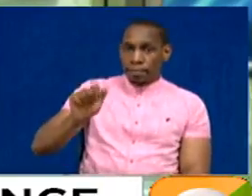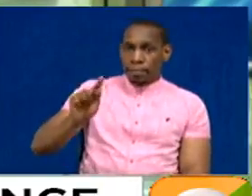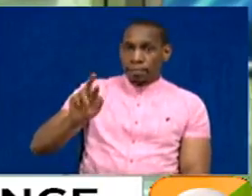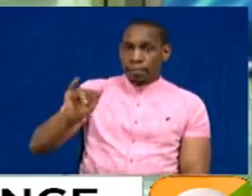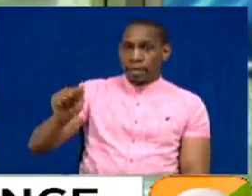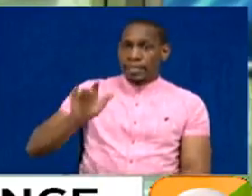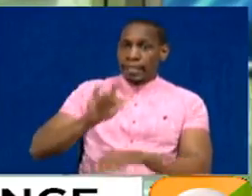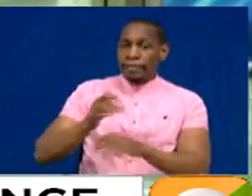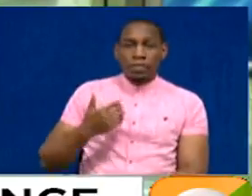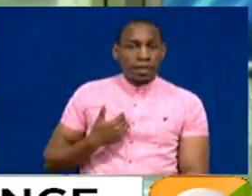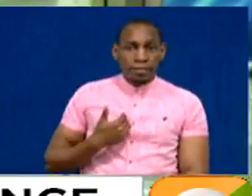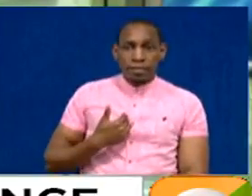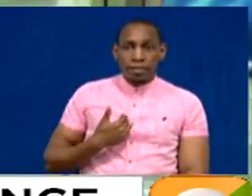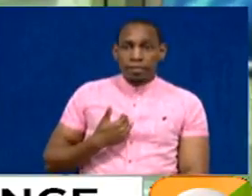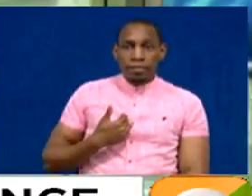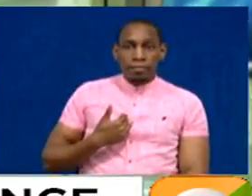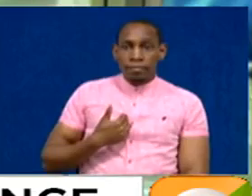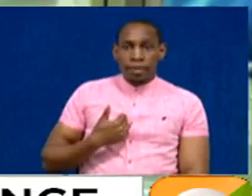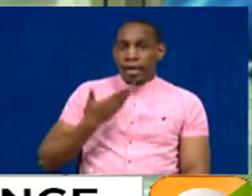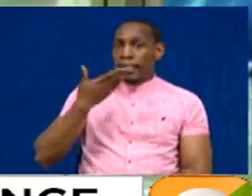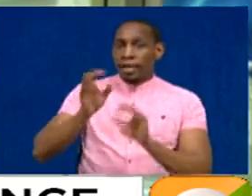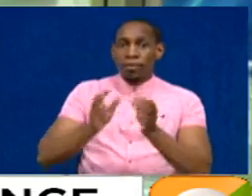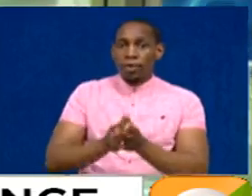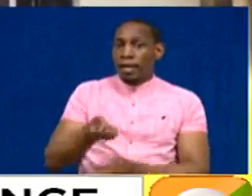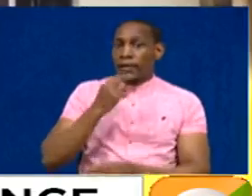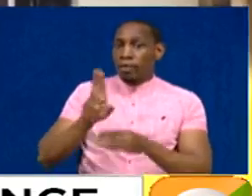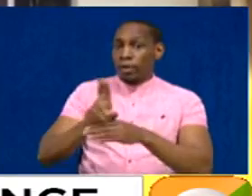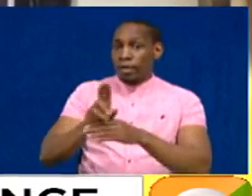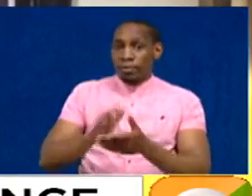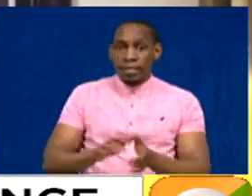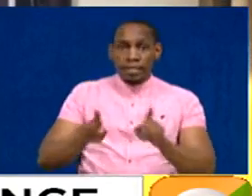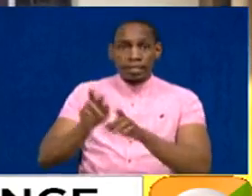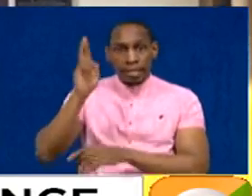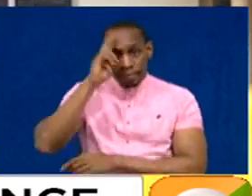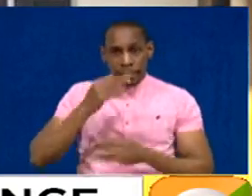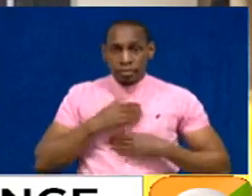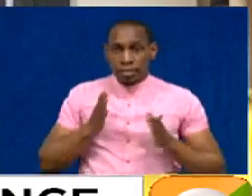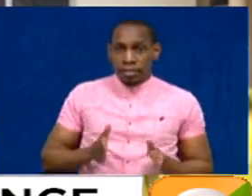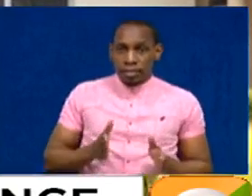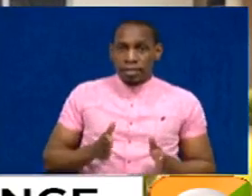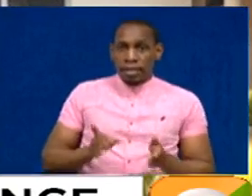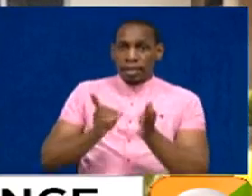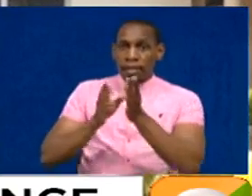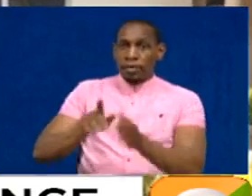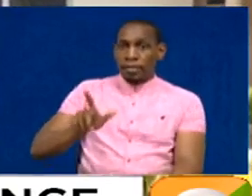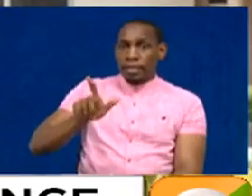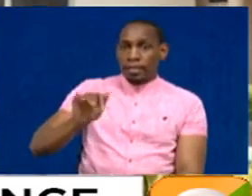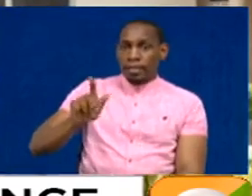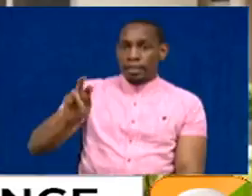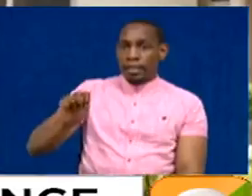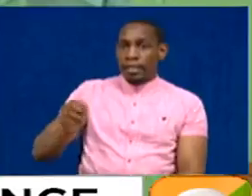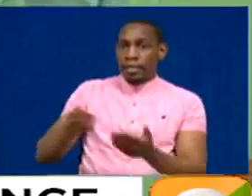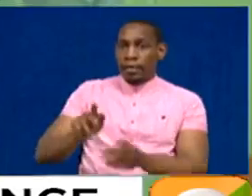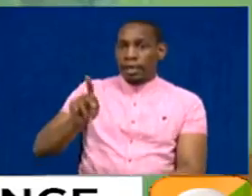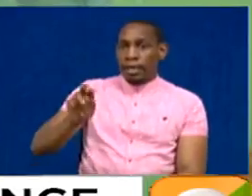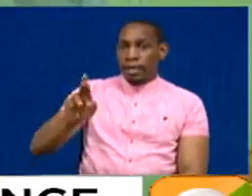that we have is not responding to the antibiotic that we are using. It is for this reason that scientists like Dr. Lilian Musila at the